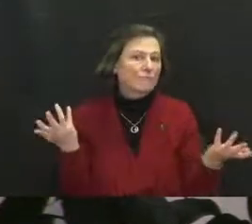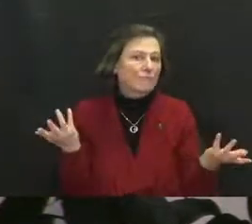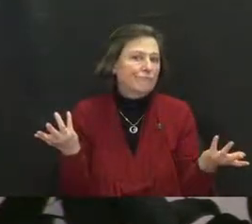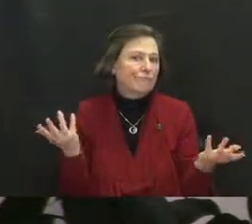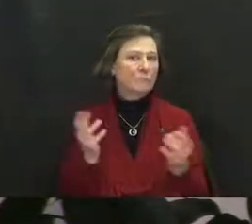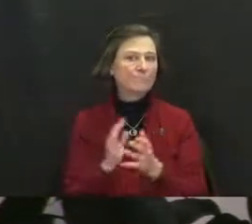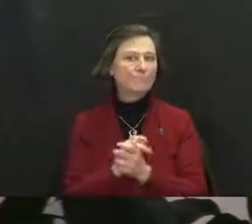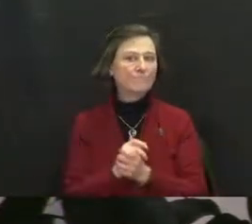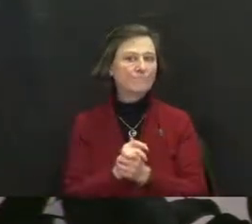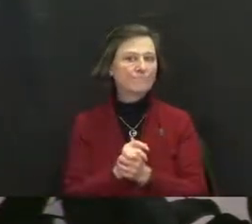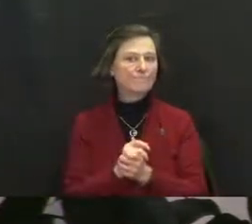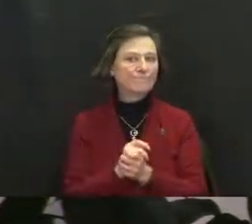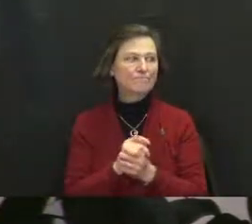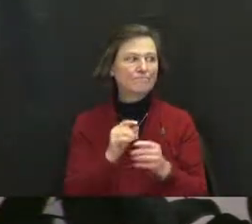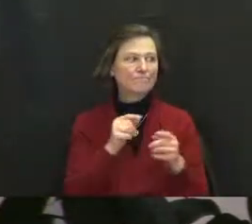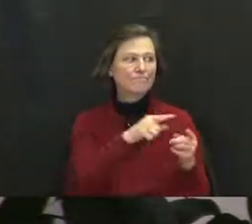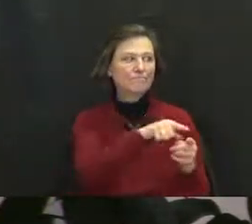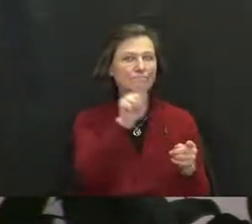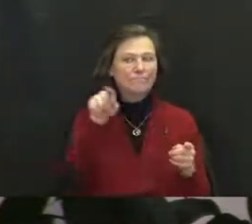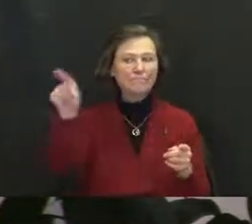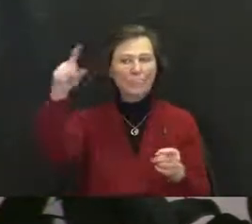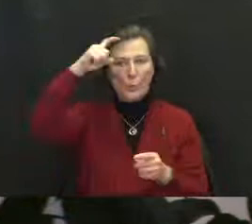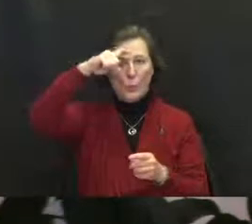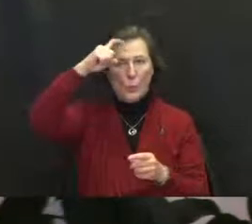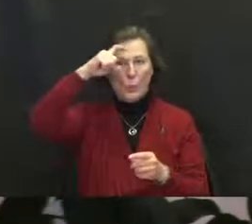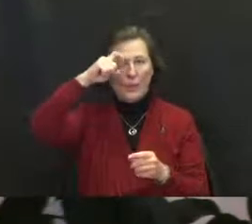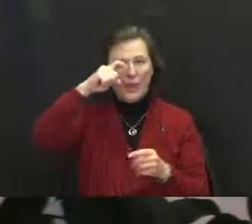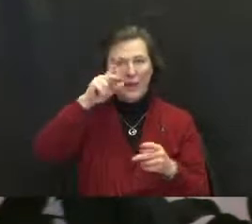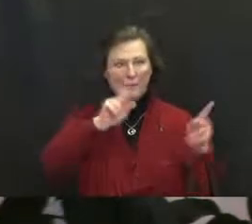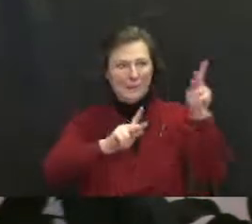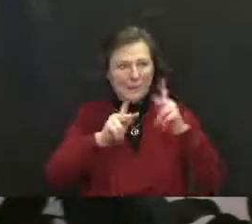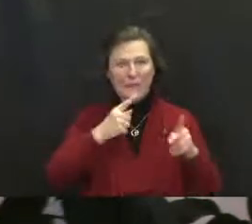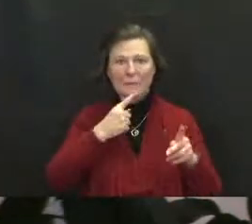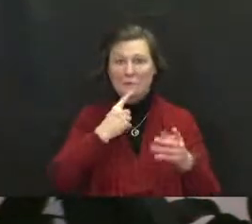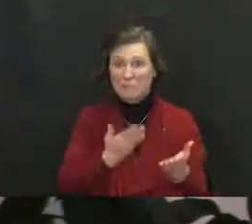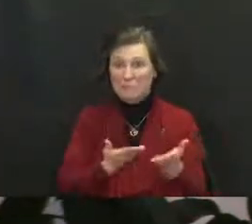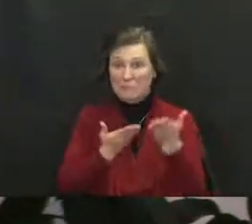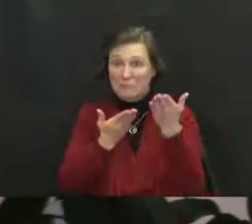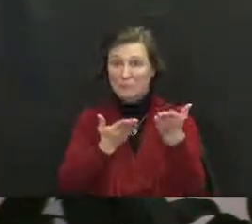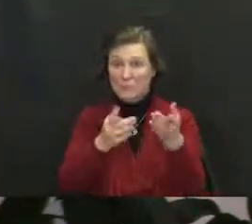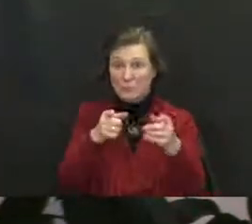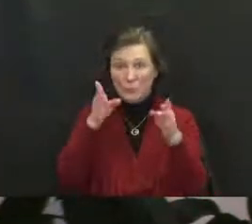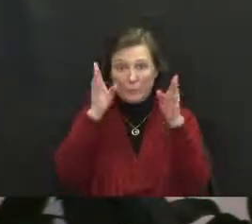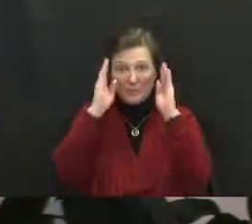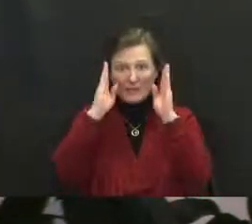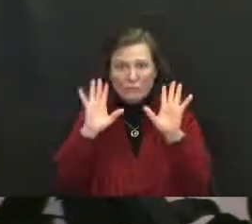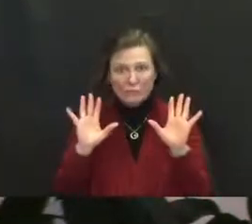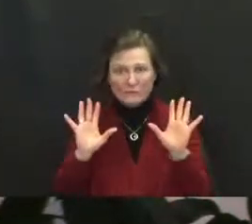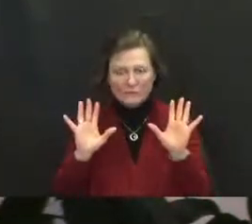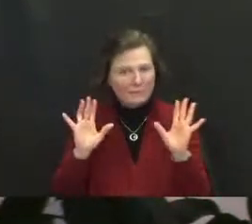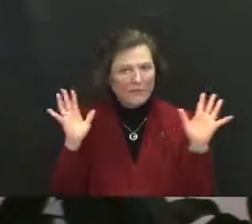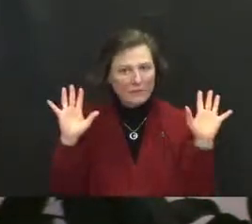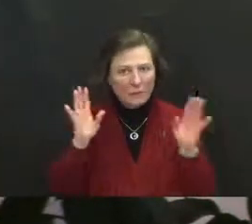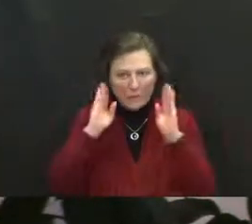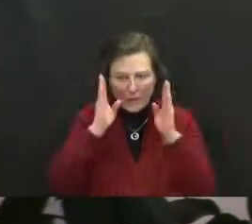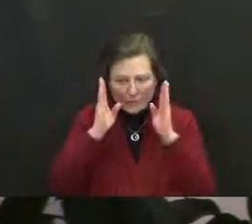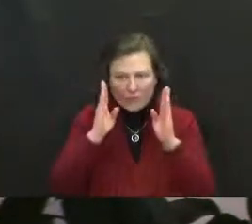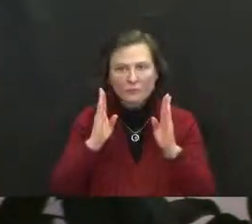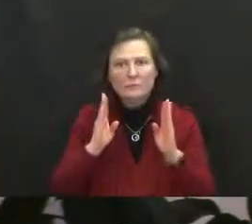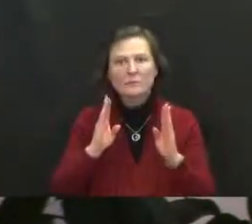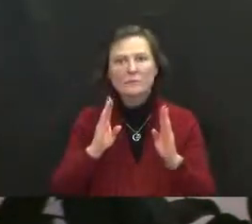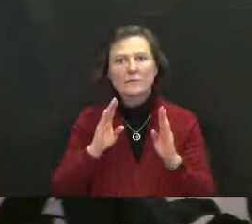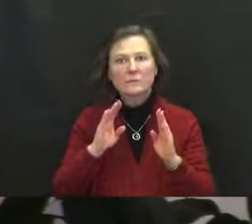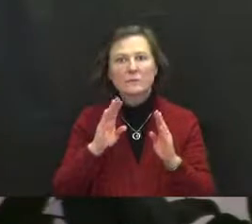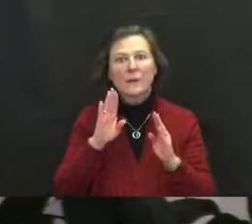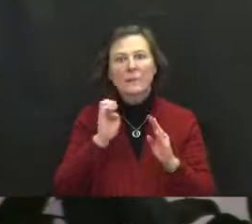Many wise sources suggest you can pay attention. Just pay attention. To be